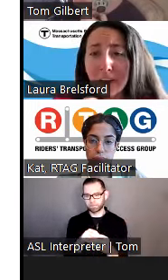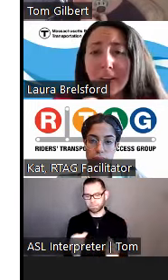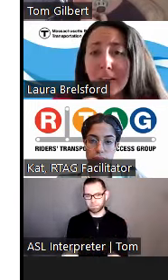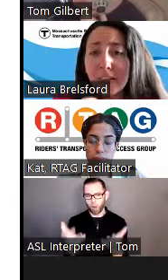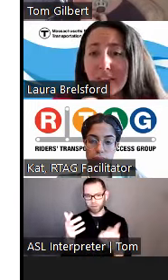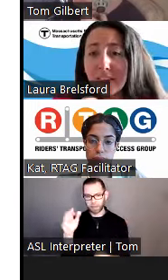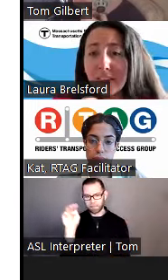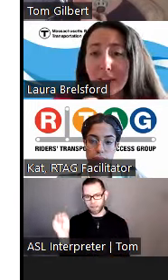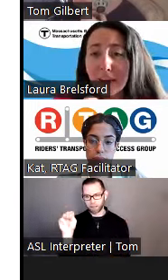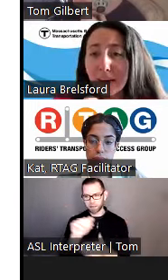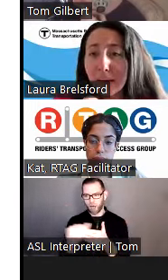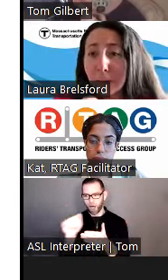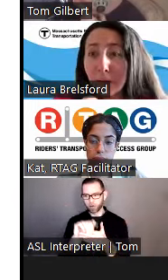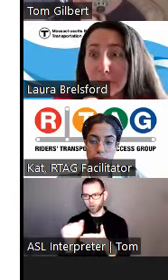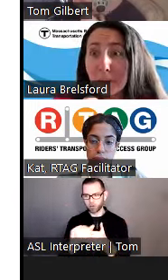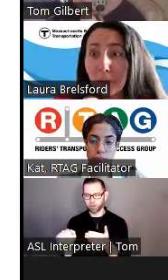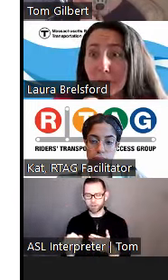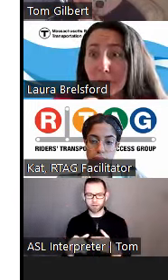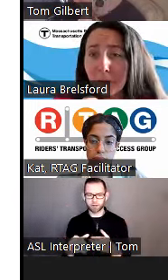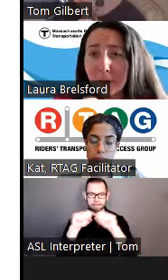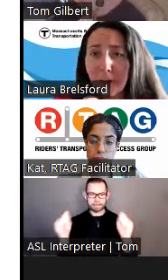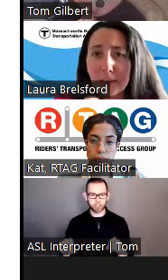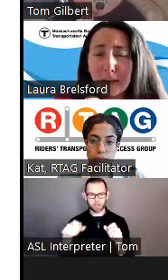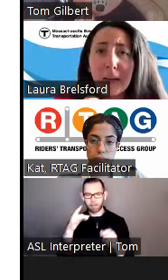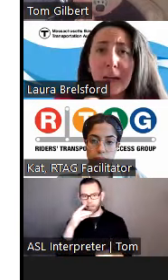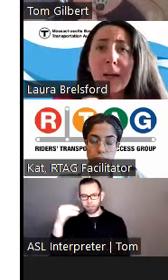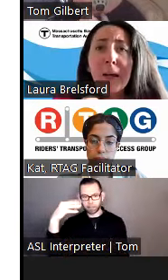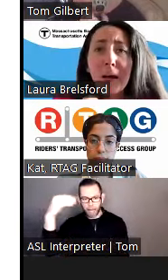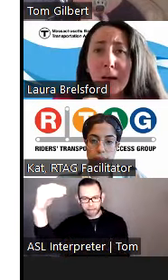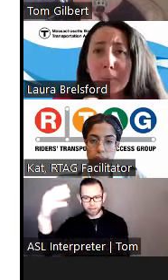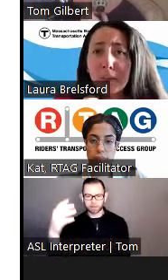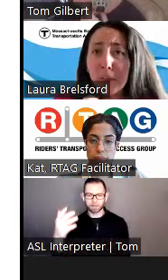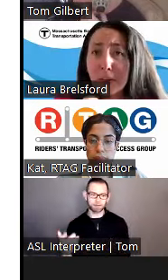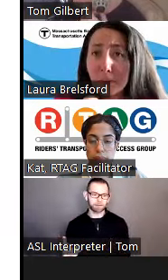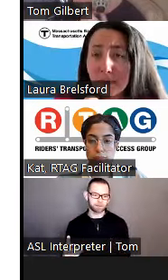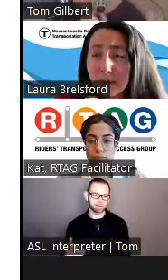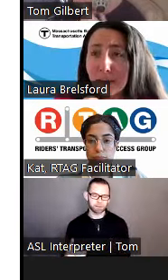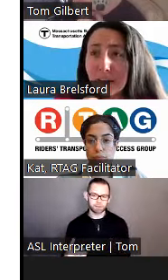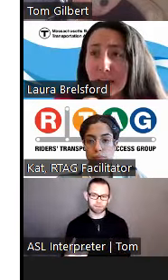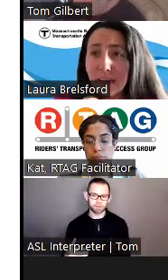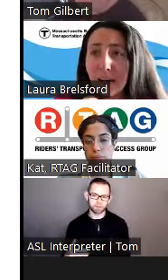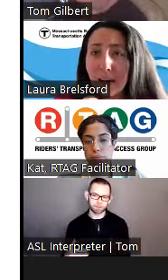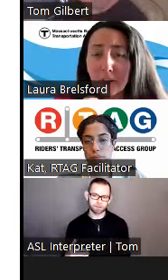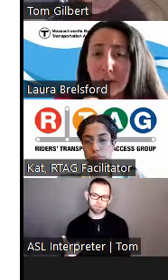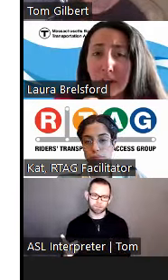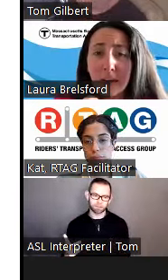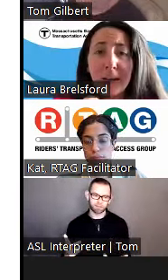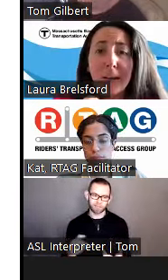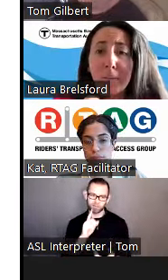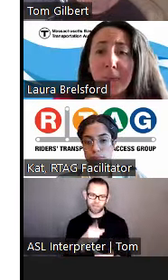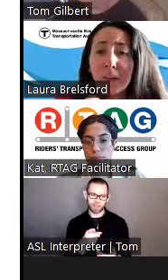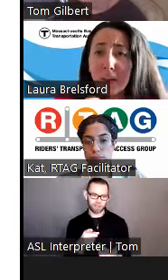multi-million-dollar station lighting and brightening project. Something as basic as lighting